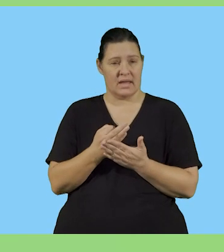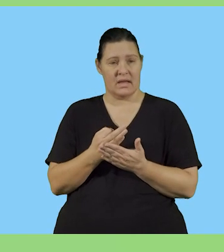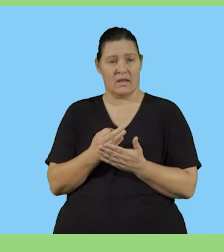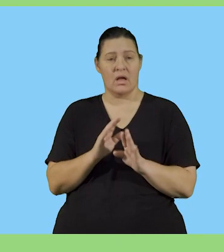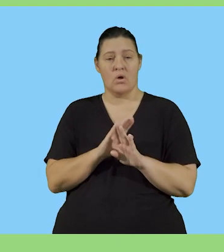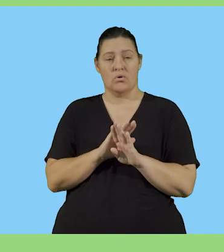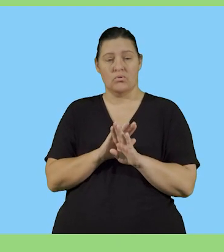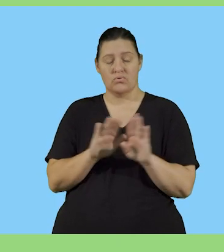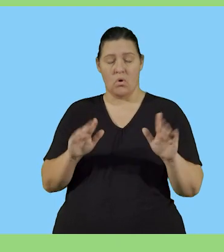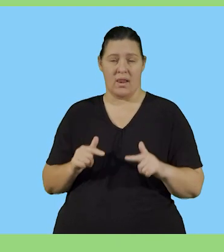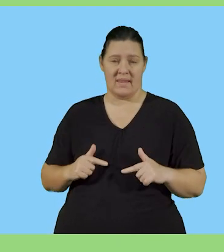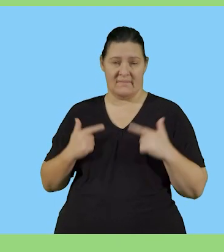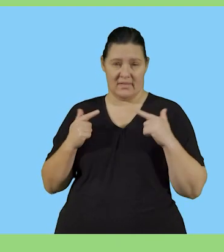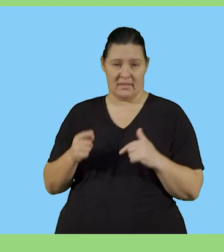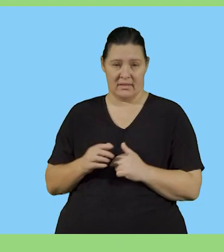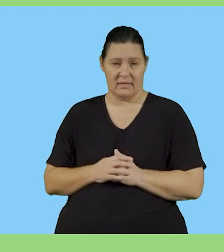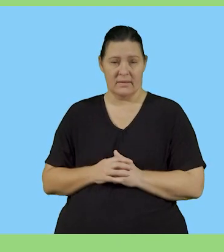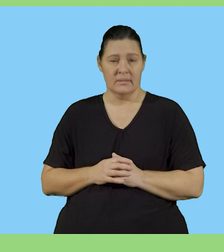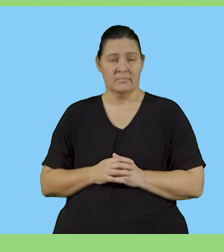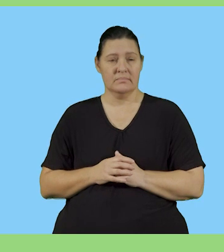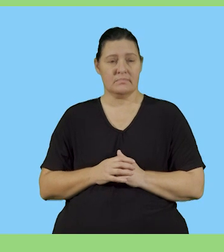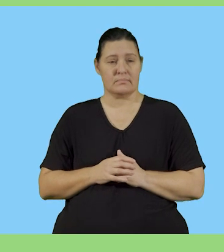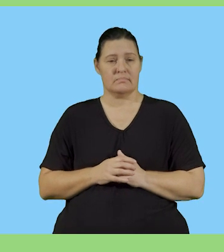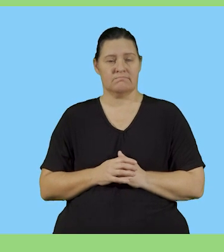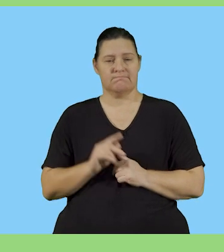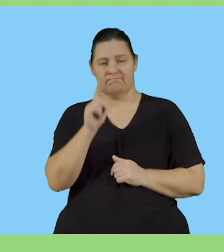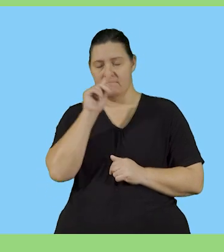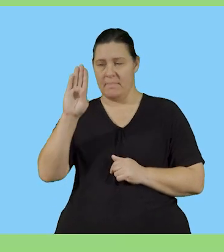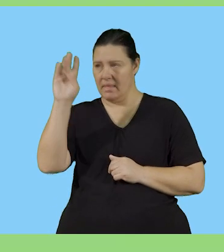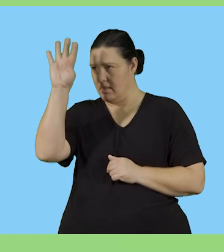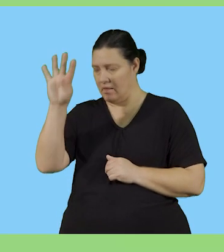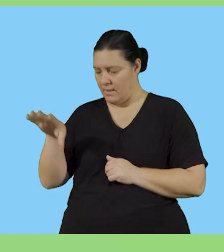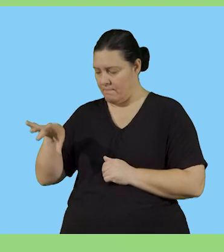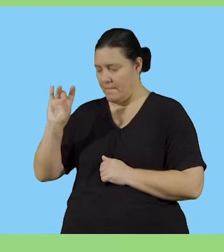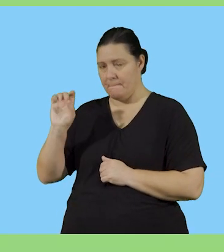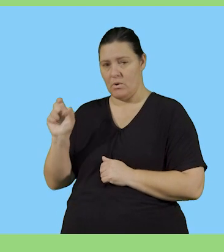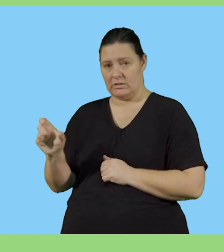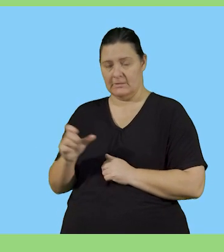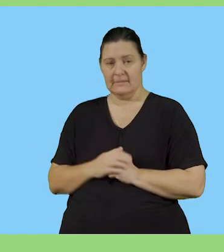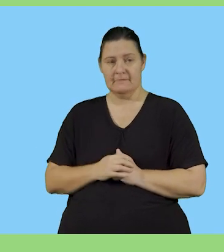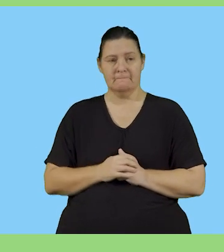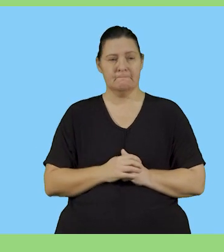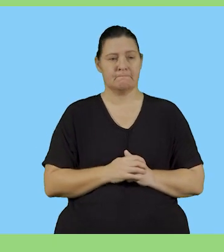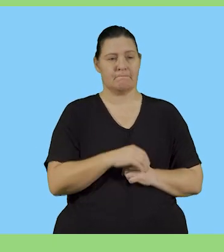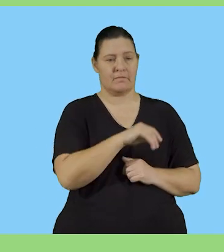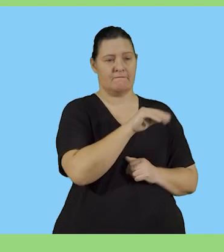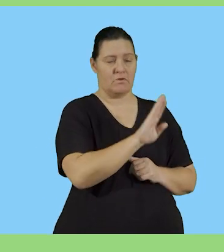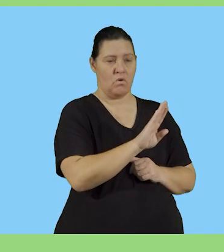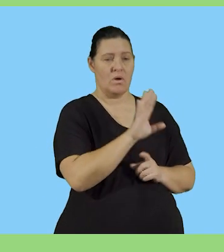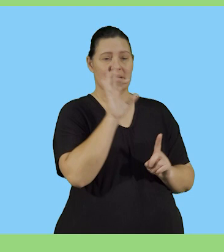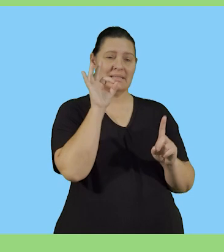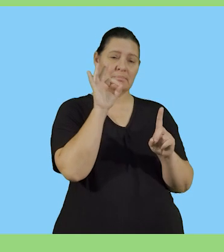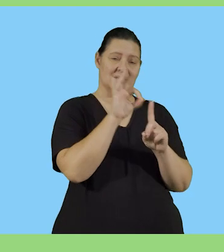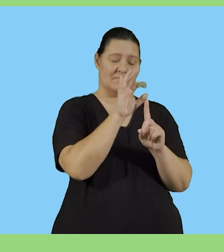are non-living. Again, you are going to go to column B and check. Number 4, we have